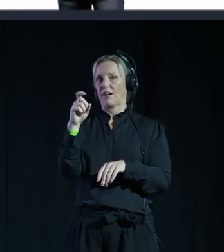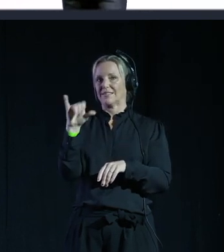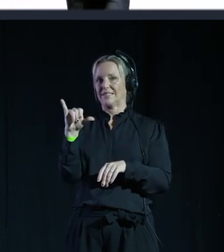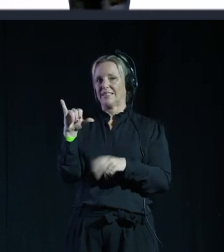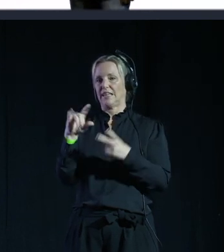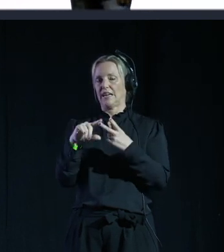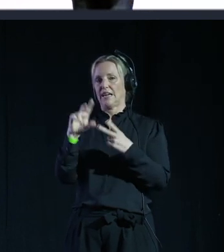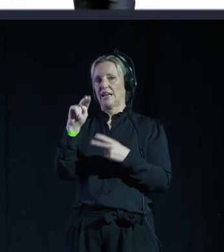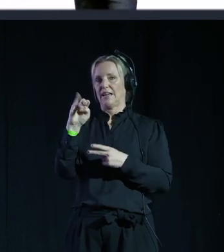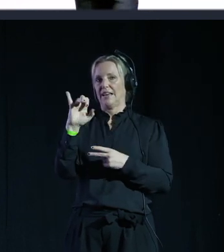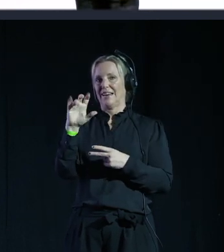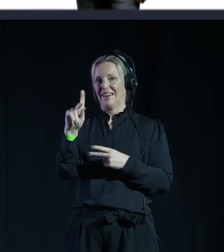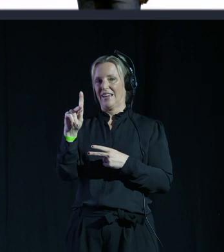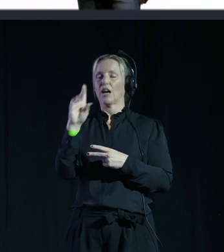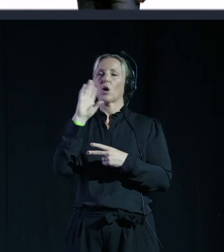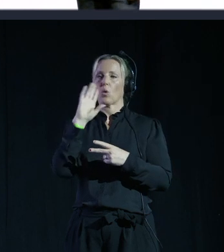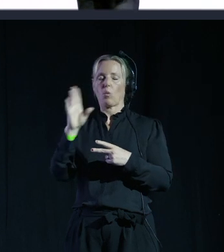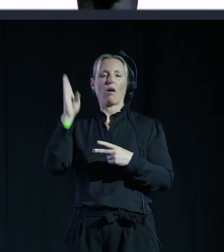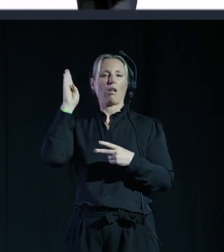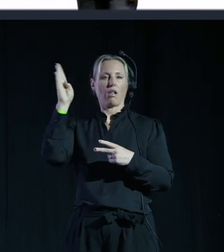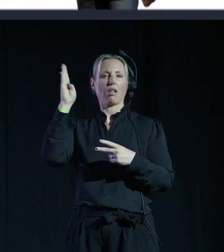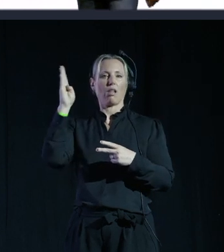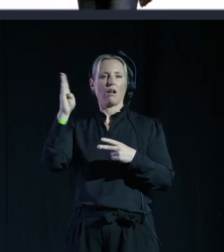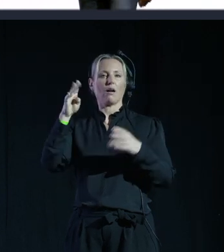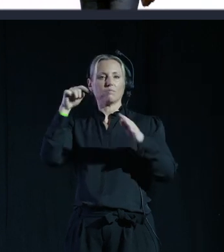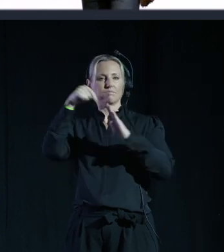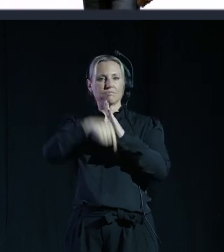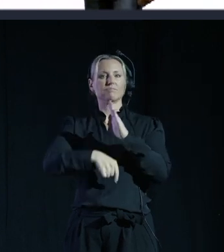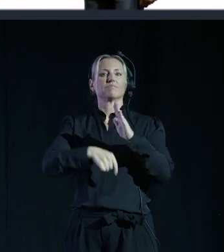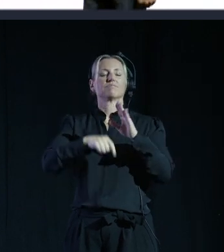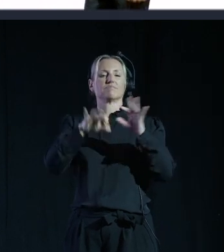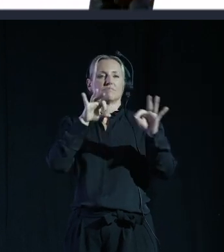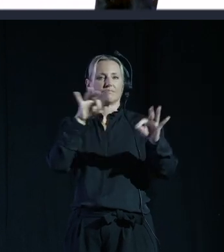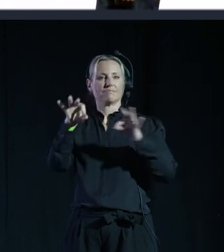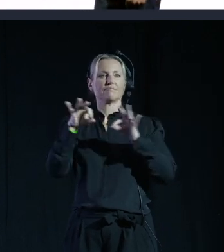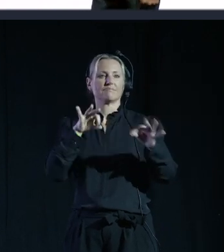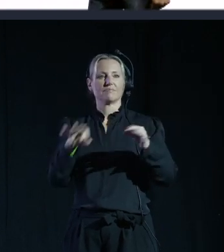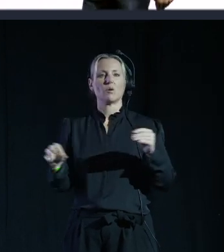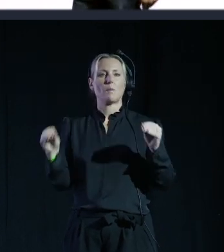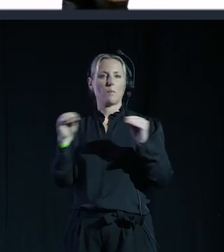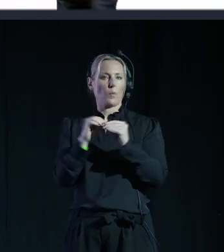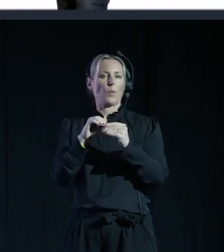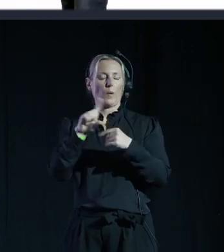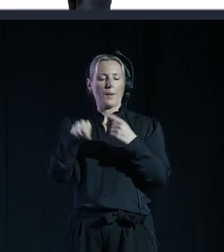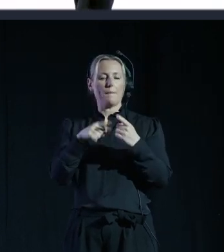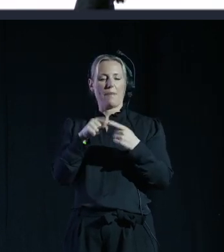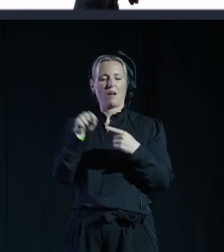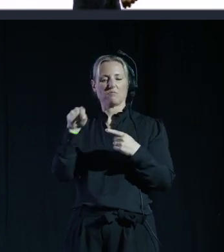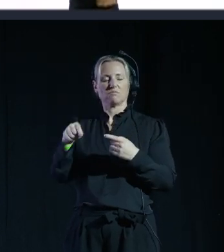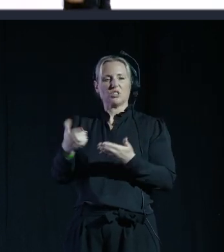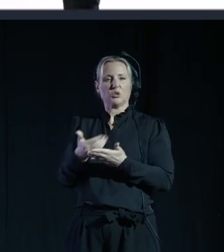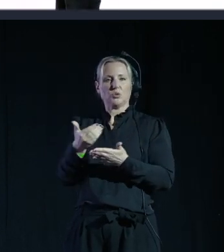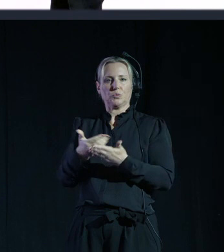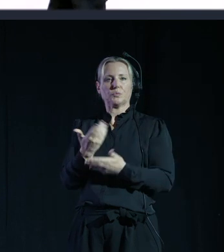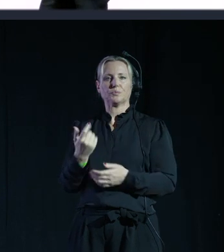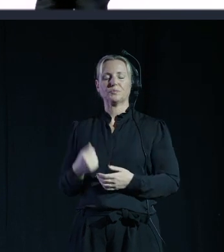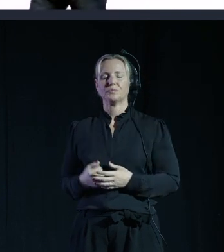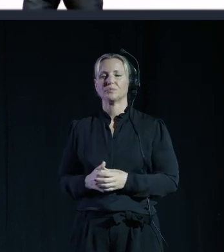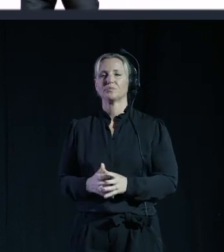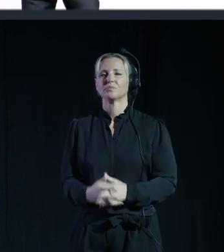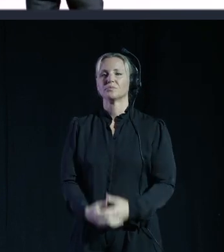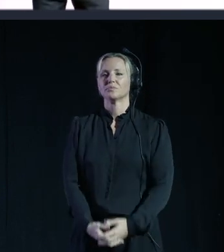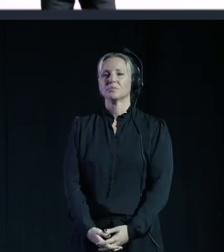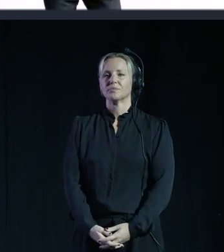pretty entertaining view on semantic layers and give you a lot more depth into what's new.